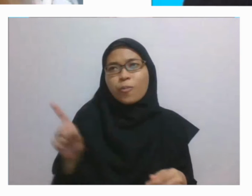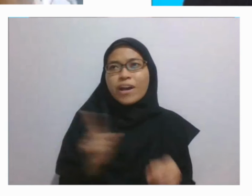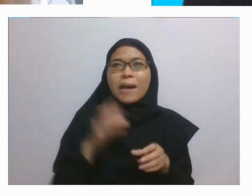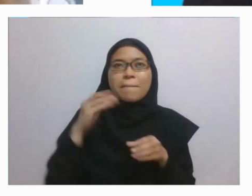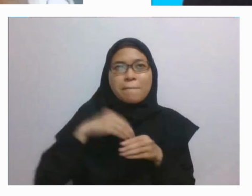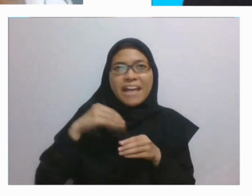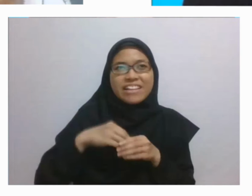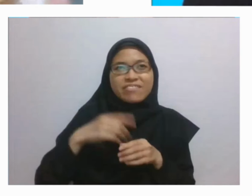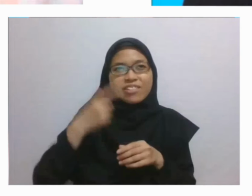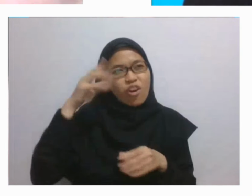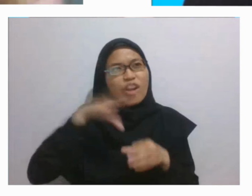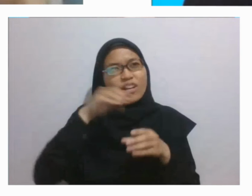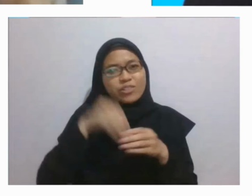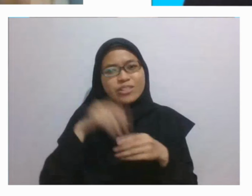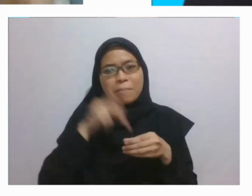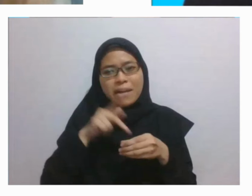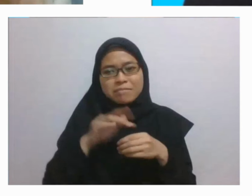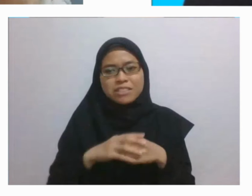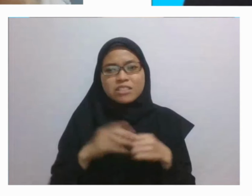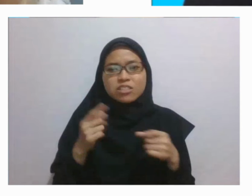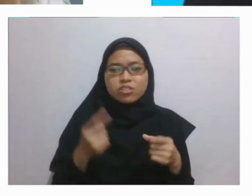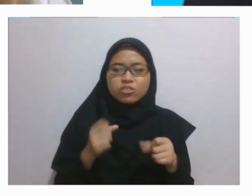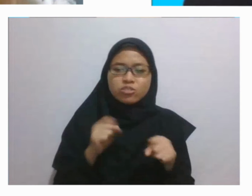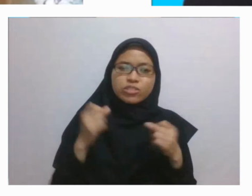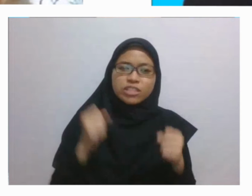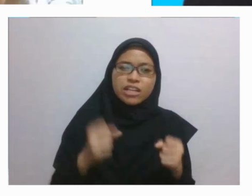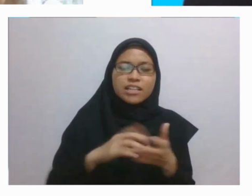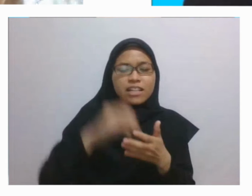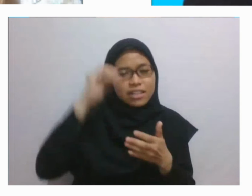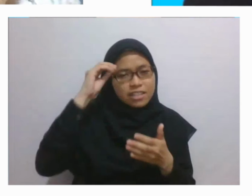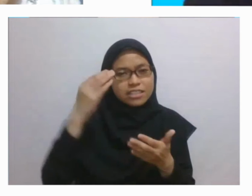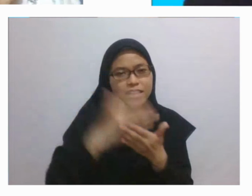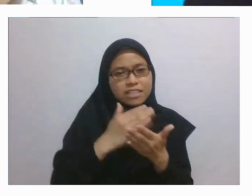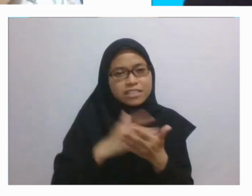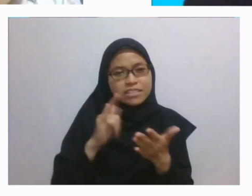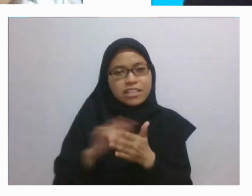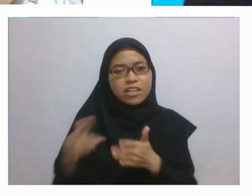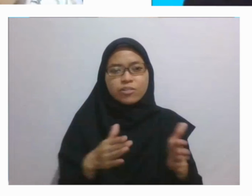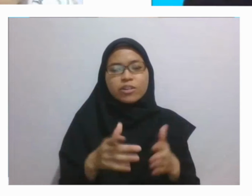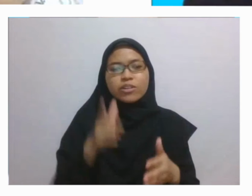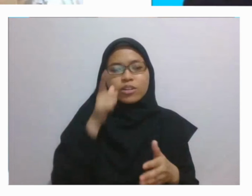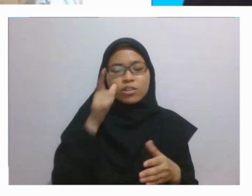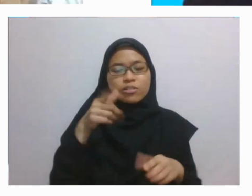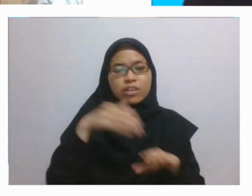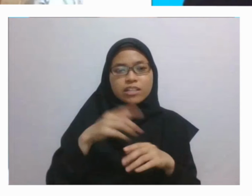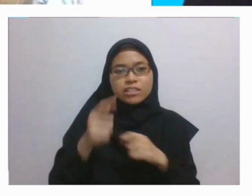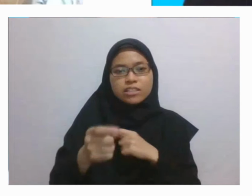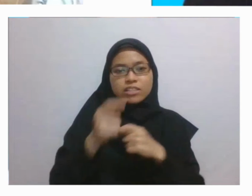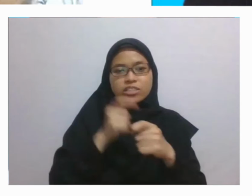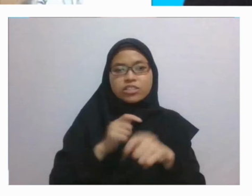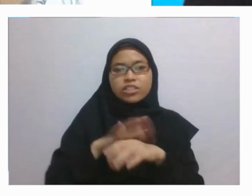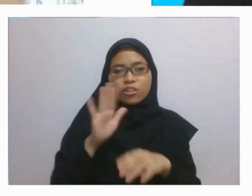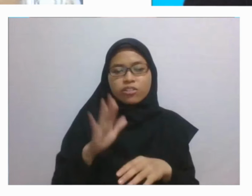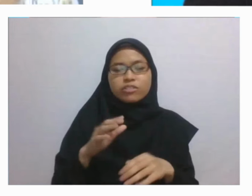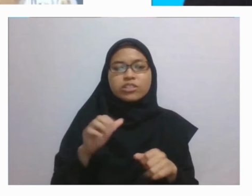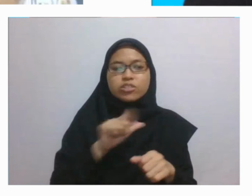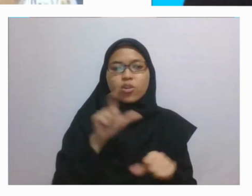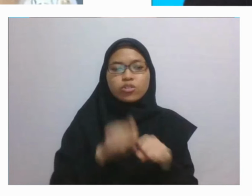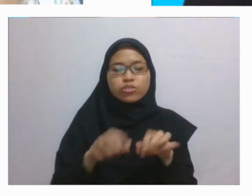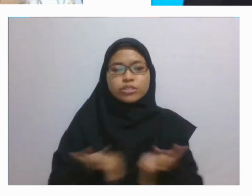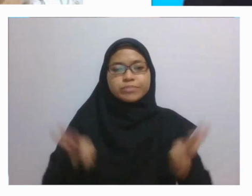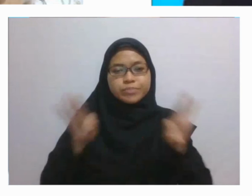of inclusion or participation. So you could learn lessons that way. So we think looking at the trade-offs is also important, and